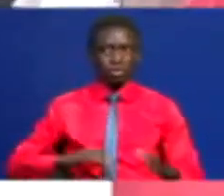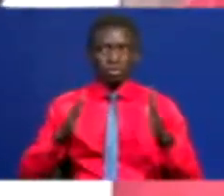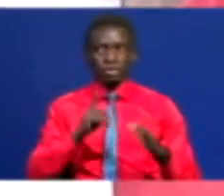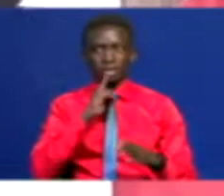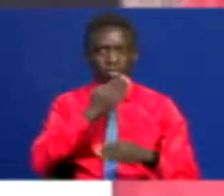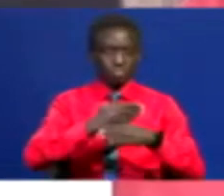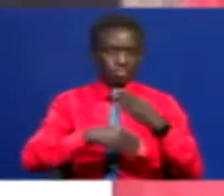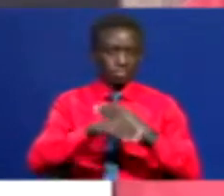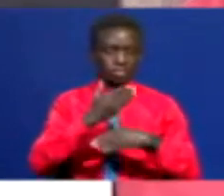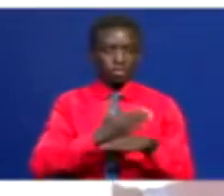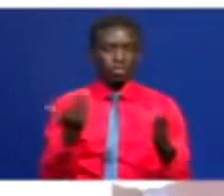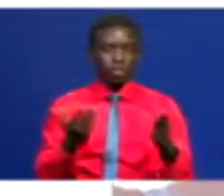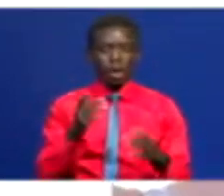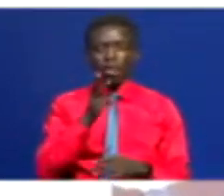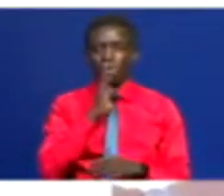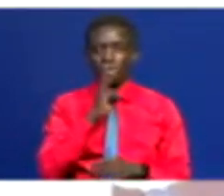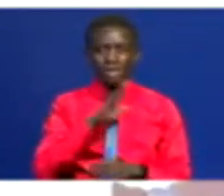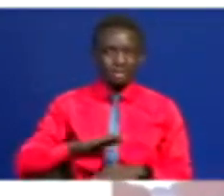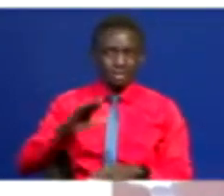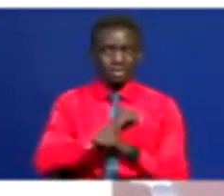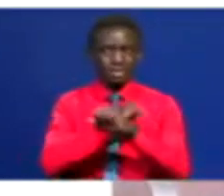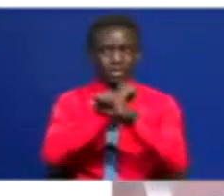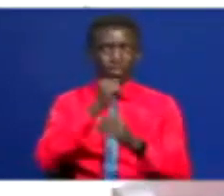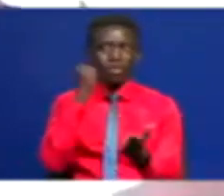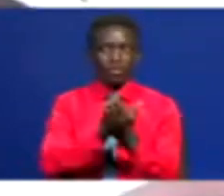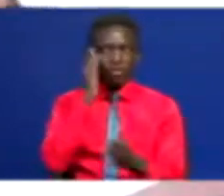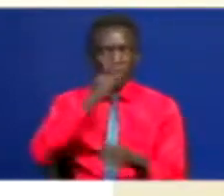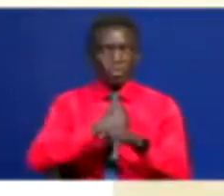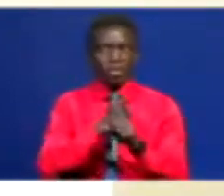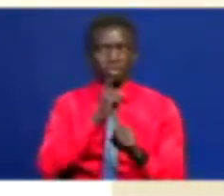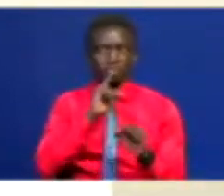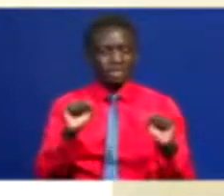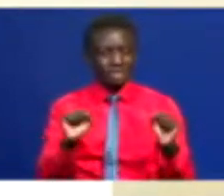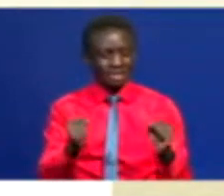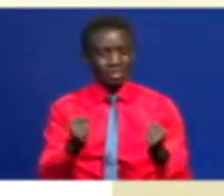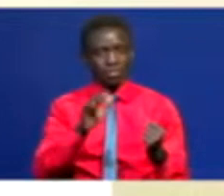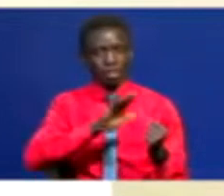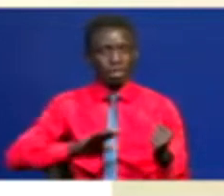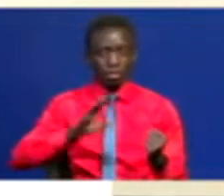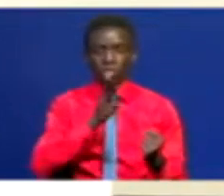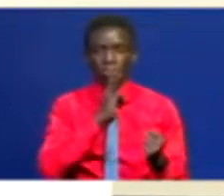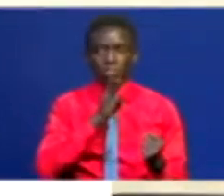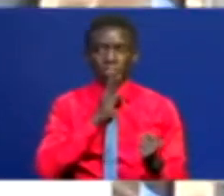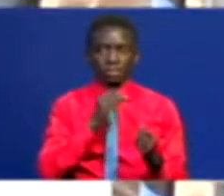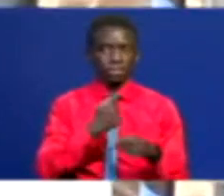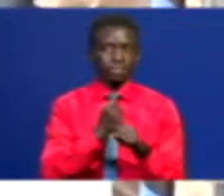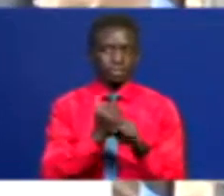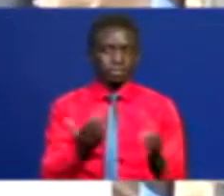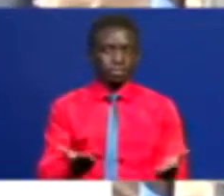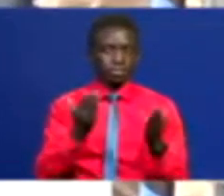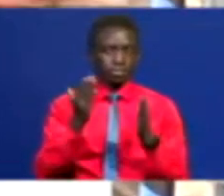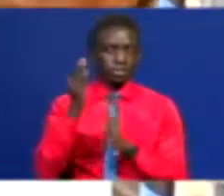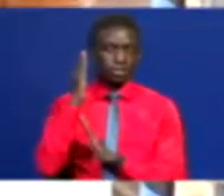of the Coast Guard office will ensure law and order is maintained in the region, which will enhance security in the area. Wavuvi